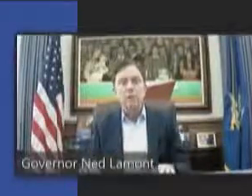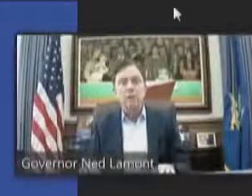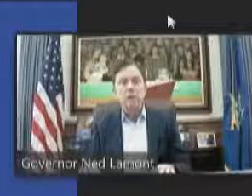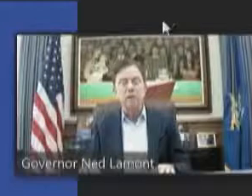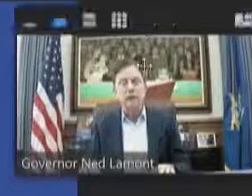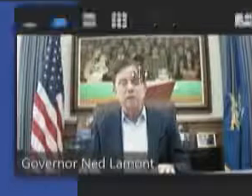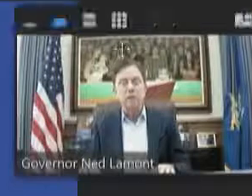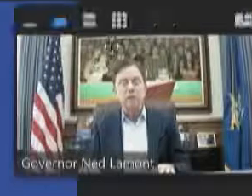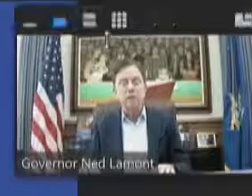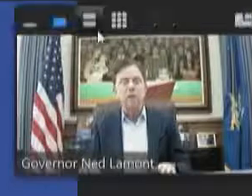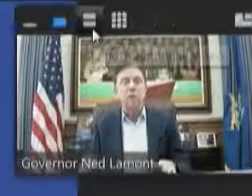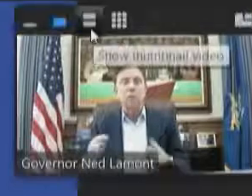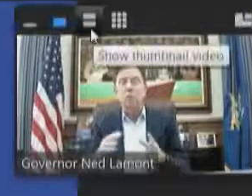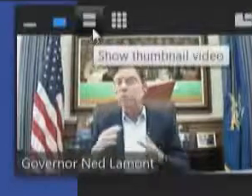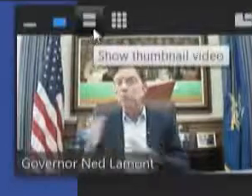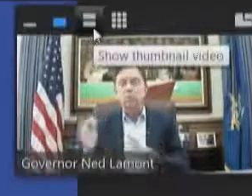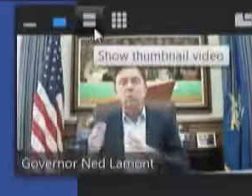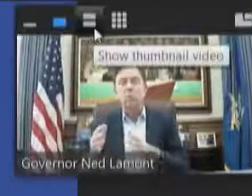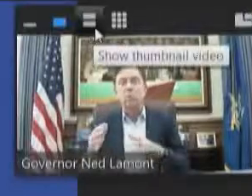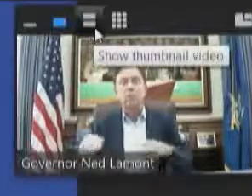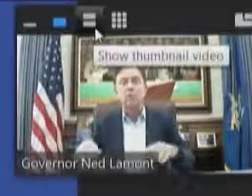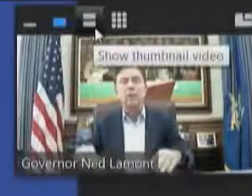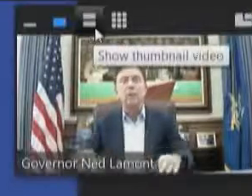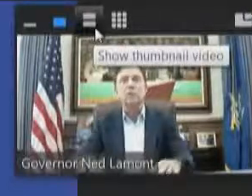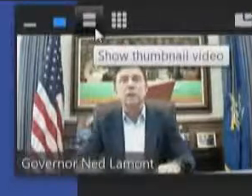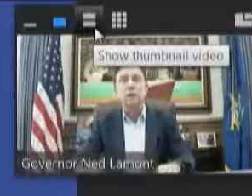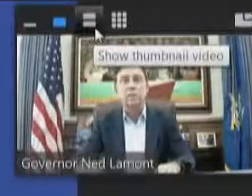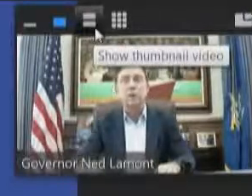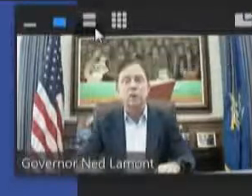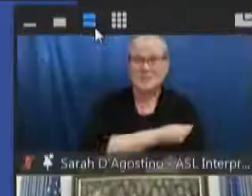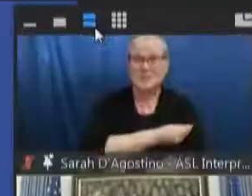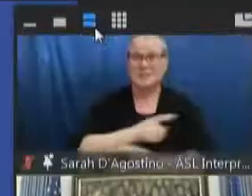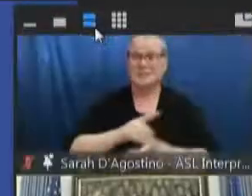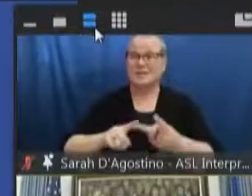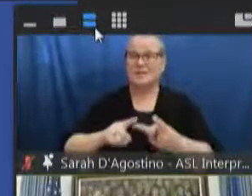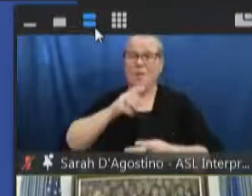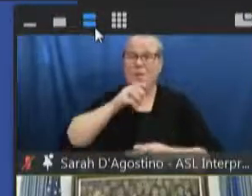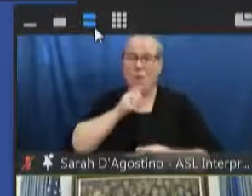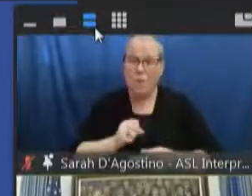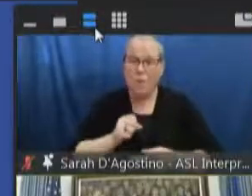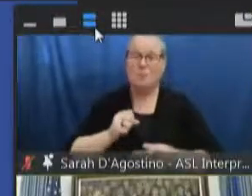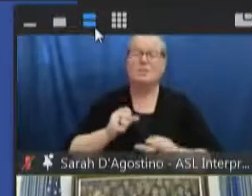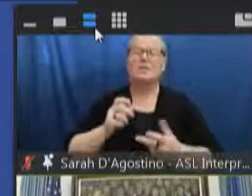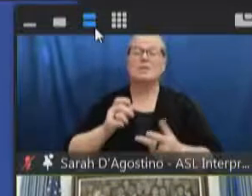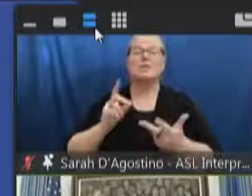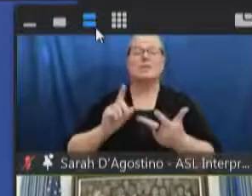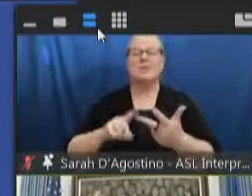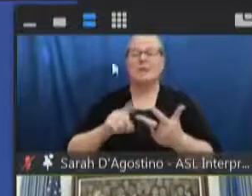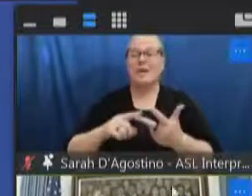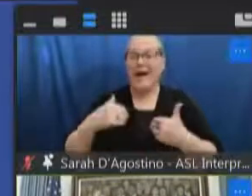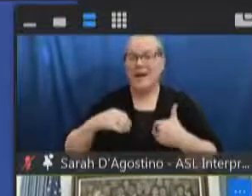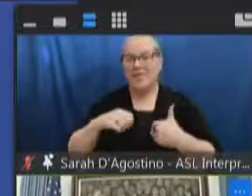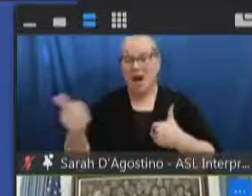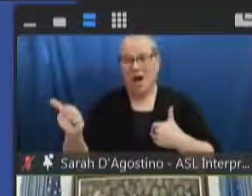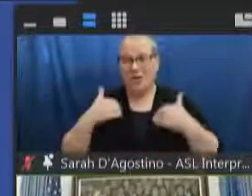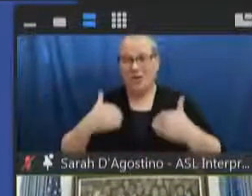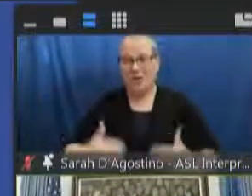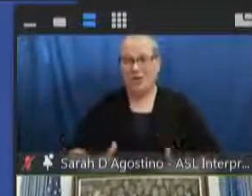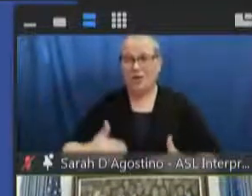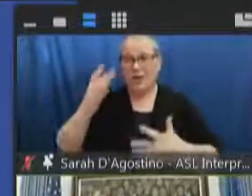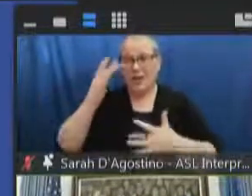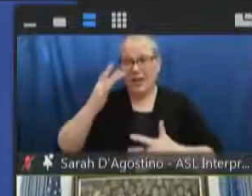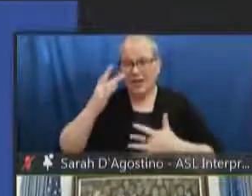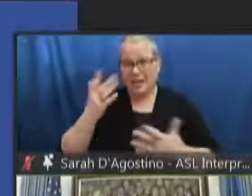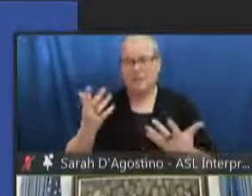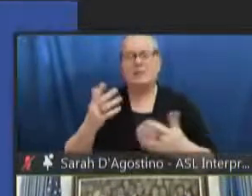them unvaccinated, older, comorbidities, a number which is a lagging indicator. I think that number is going to go